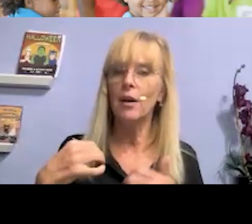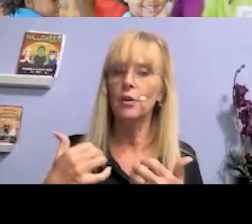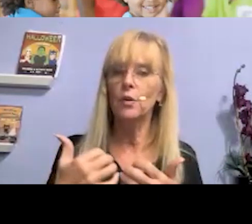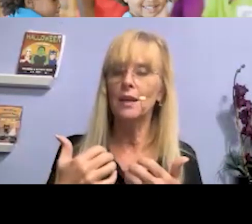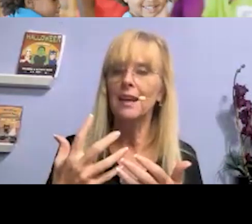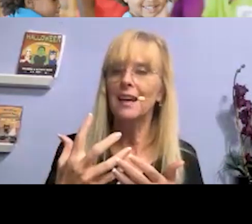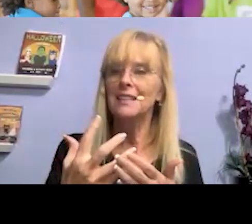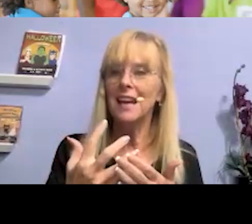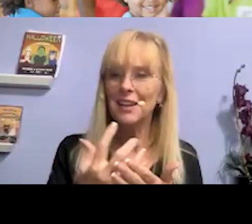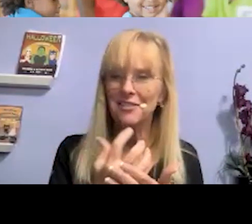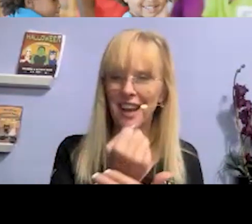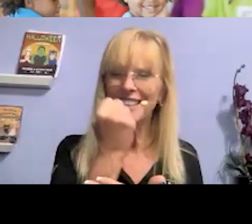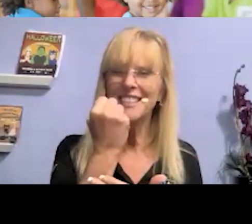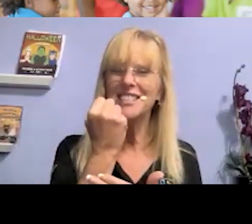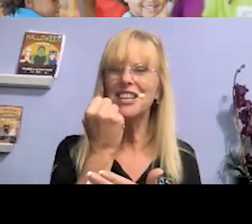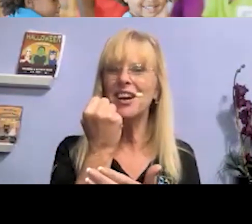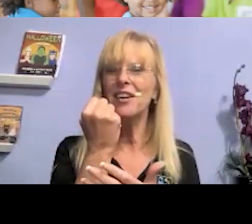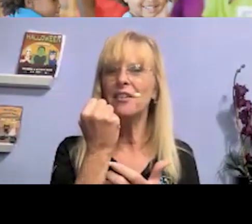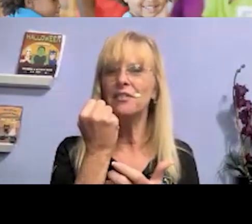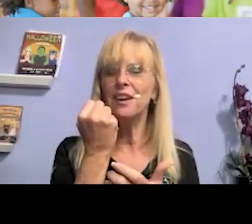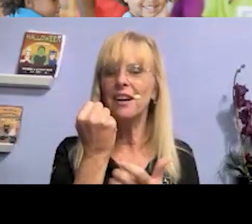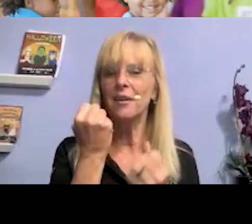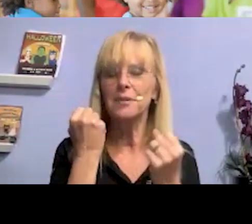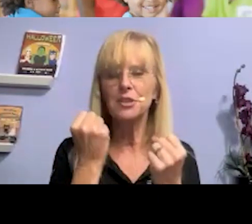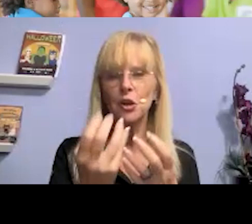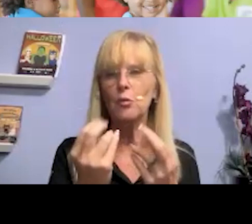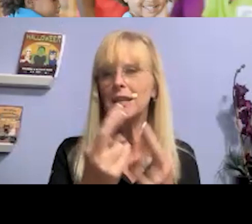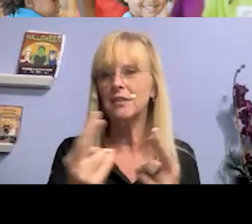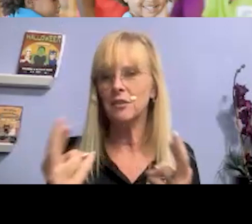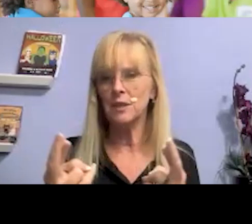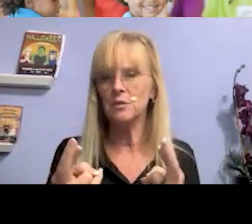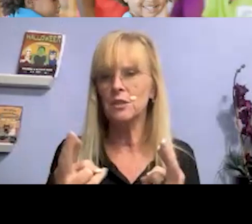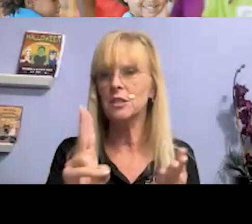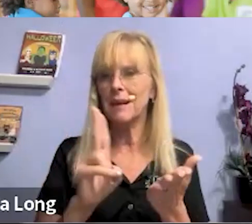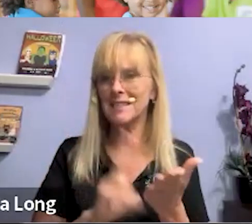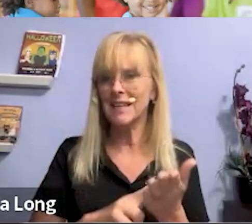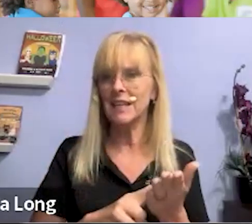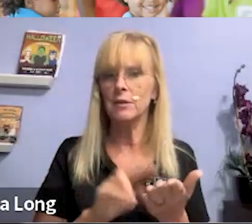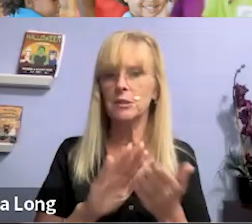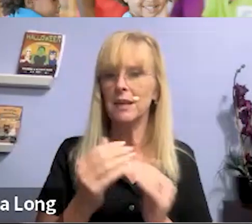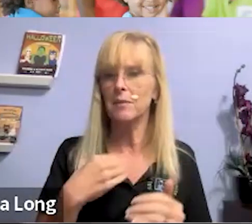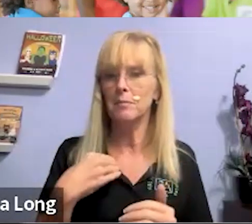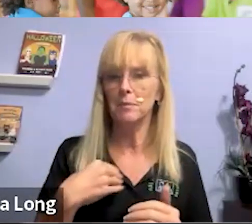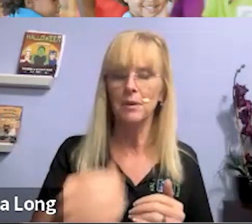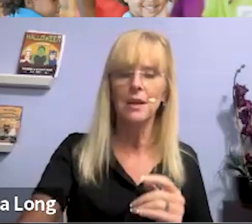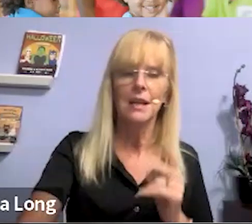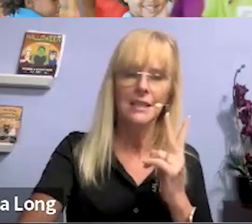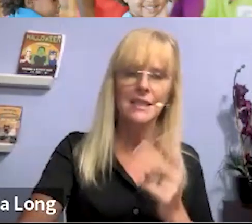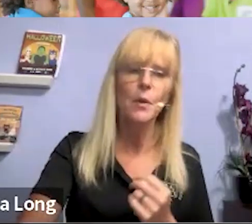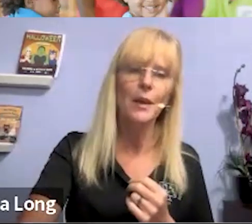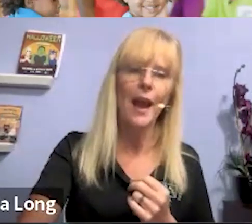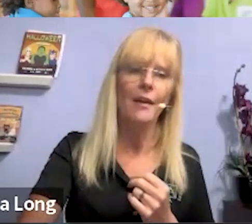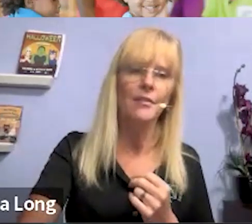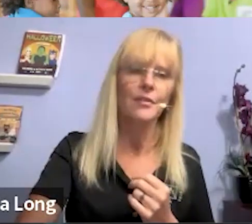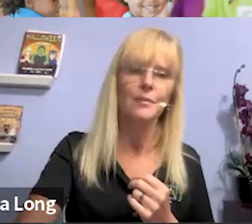membership, how you can take advantage of so many different resources by signing up to become a member. Let's